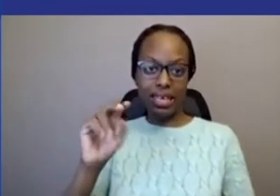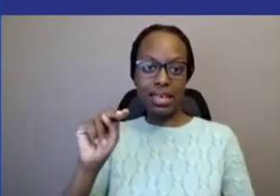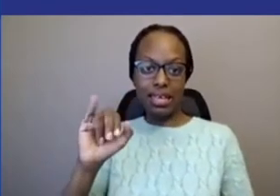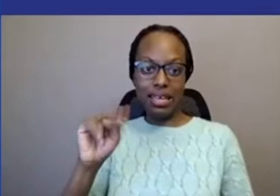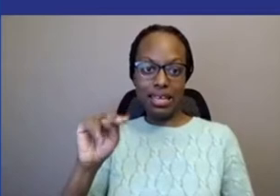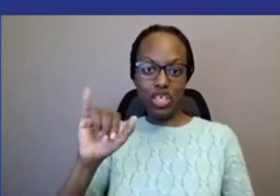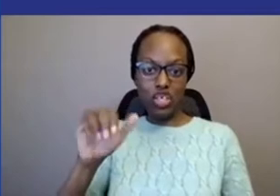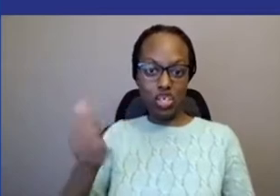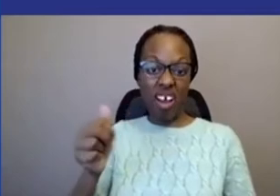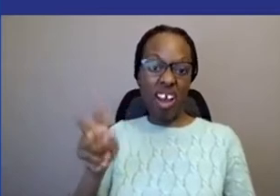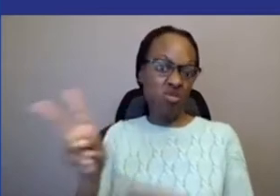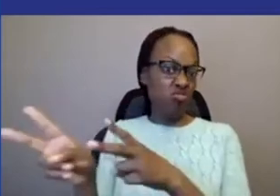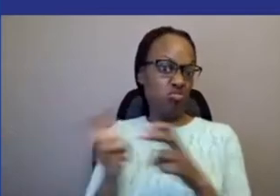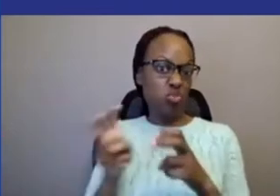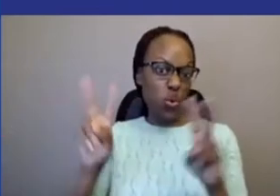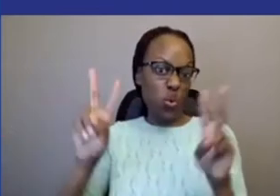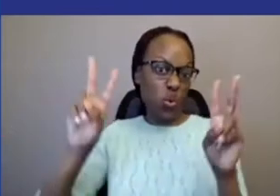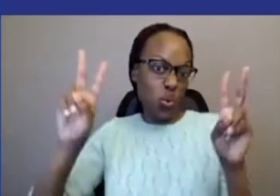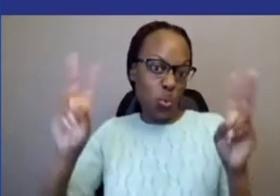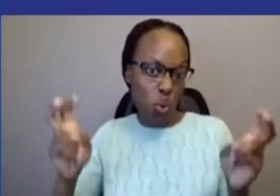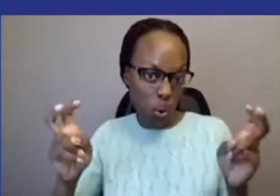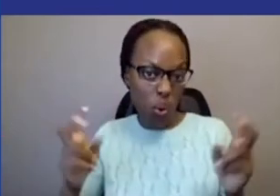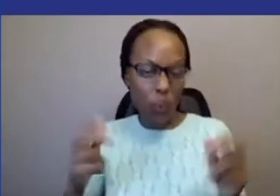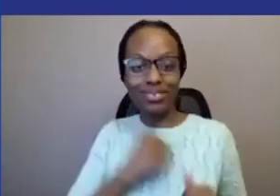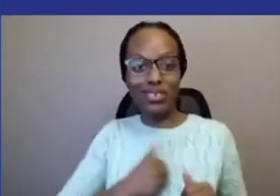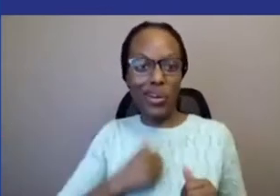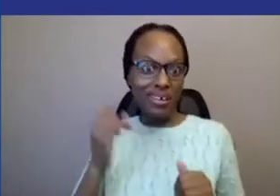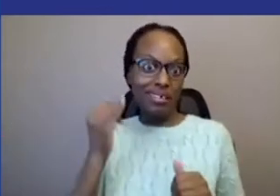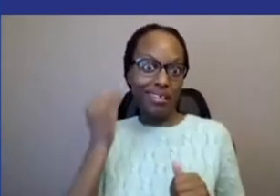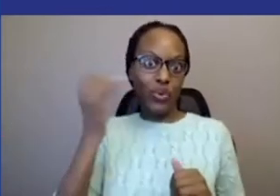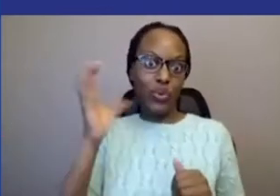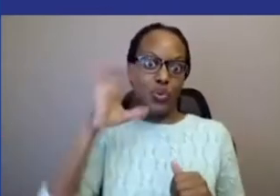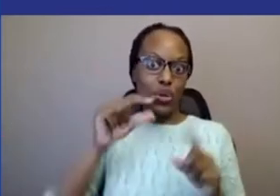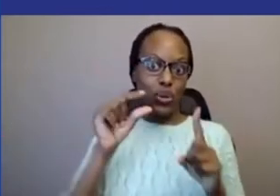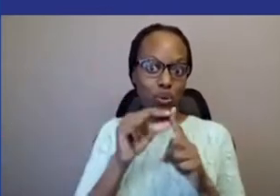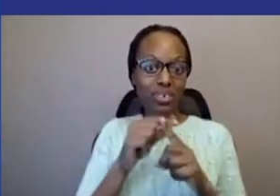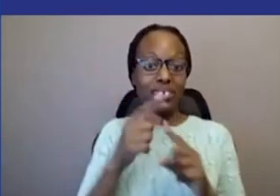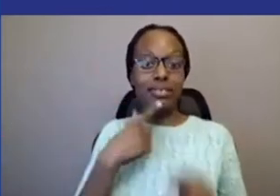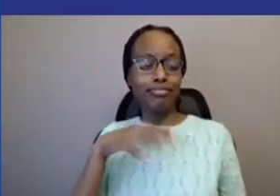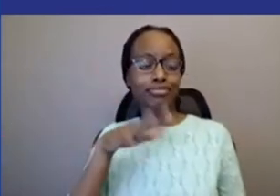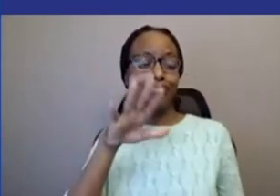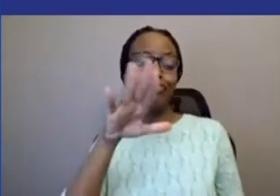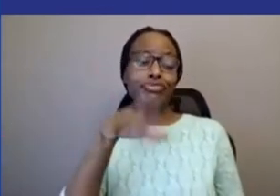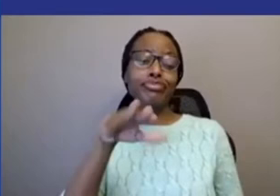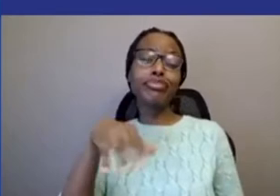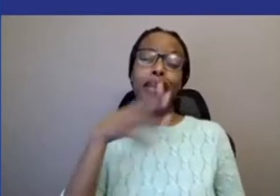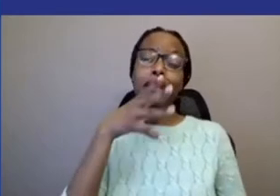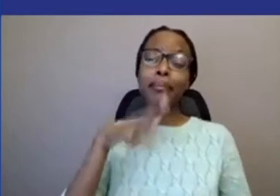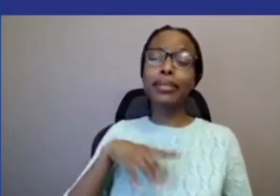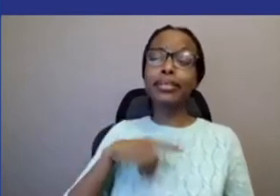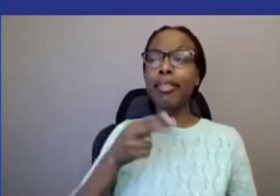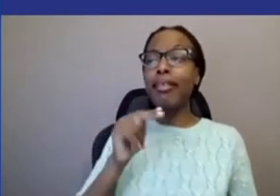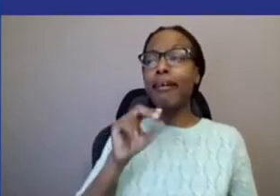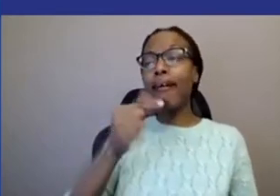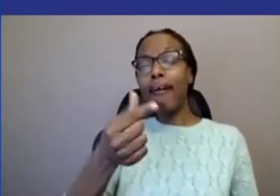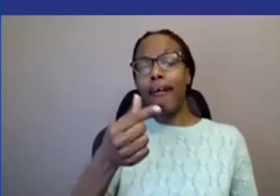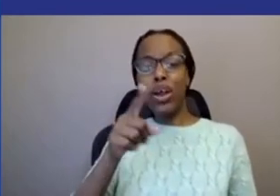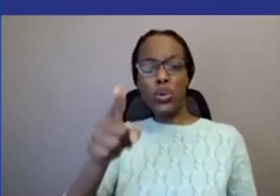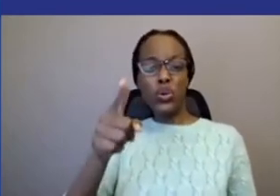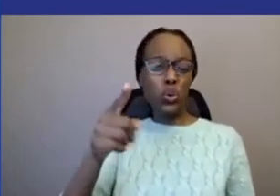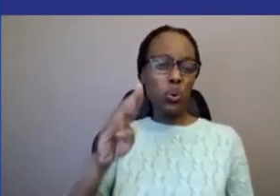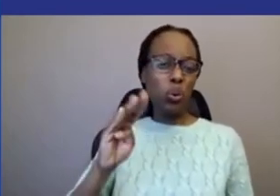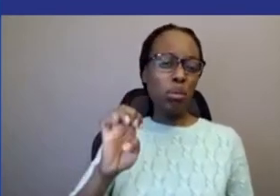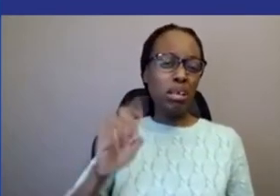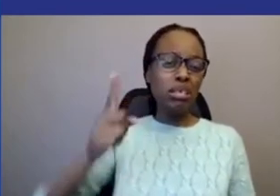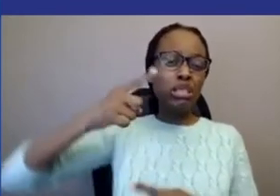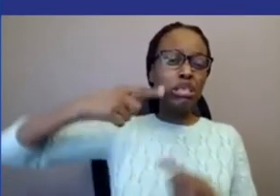and I have to quote him, I'm sorry if I'm using weird kind of words, but he said, "Child, Miss Thing, you be spinning, you got